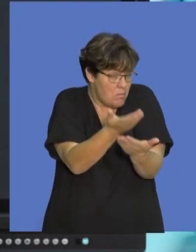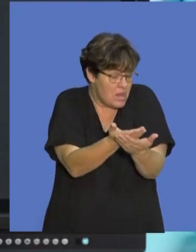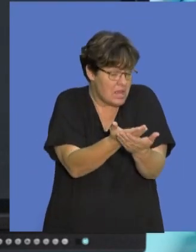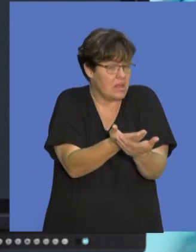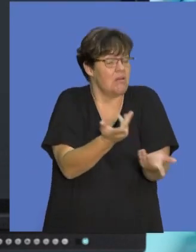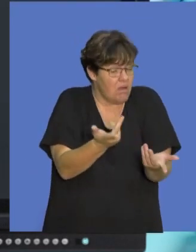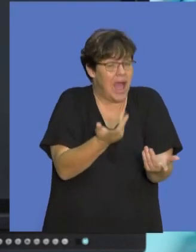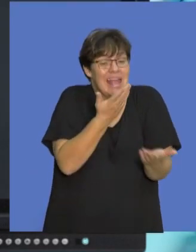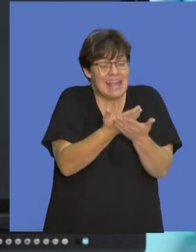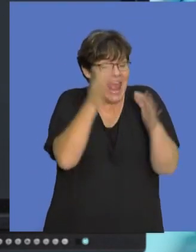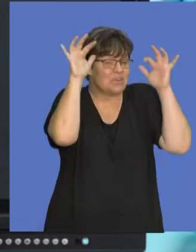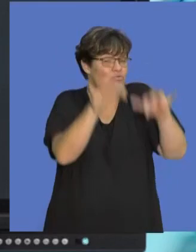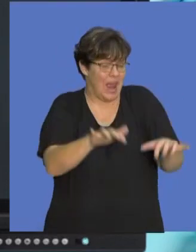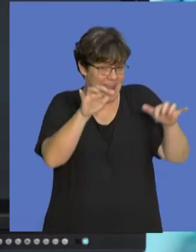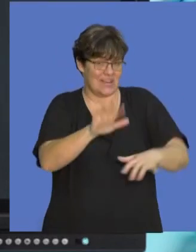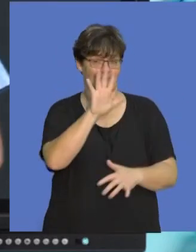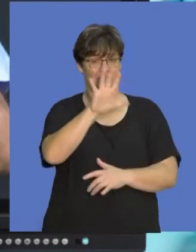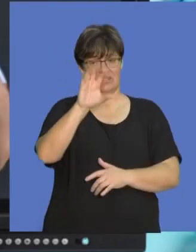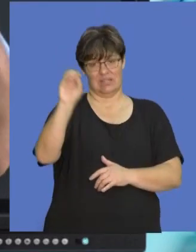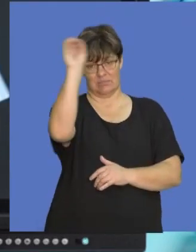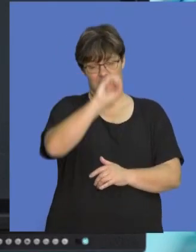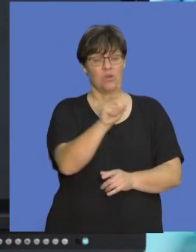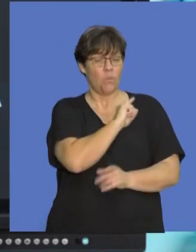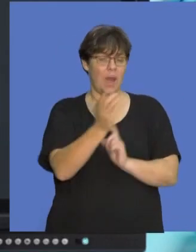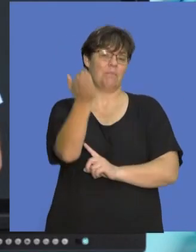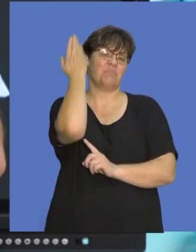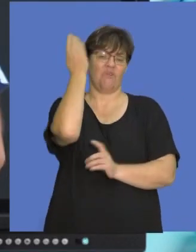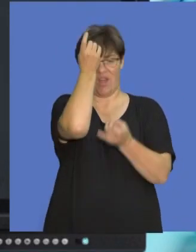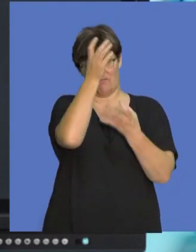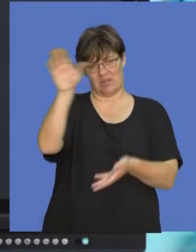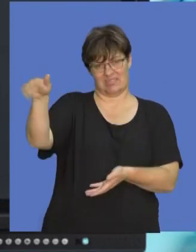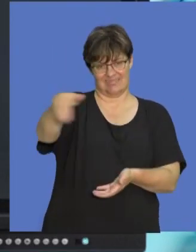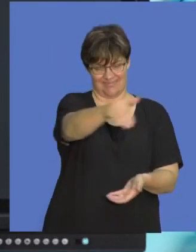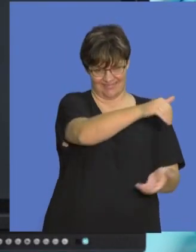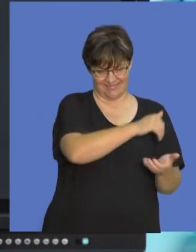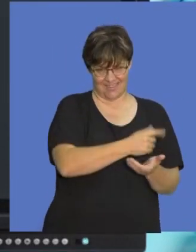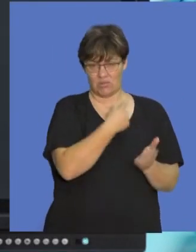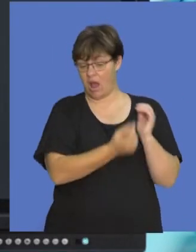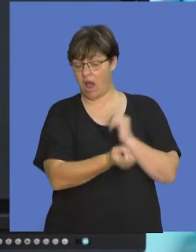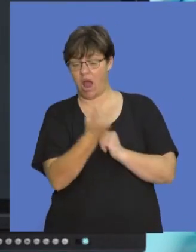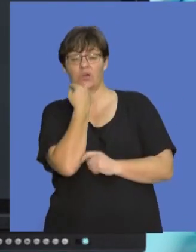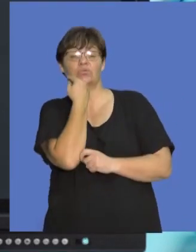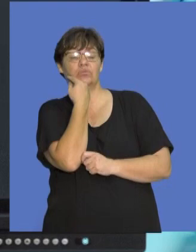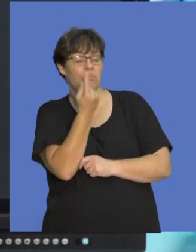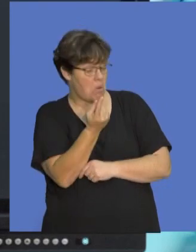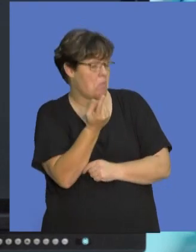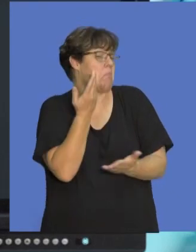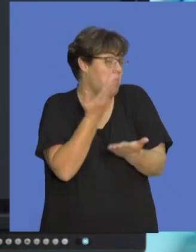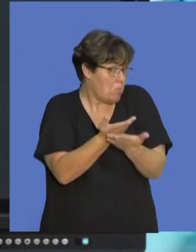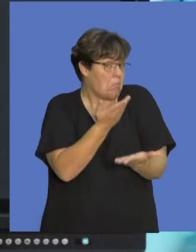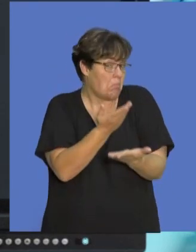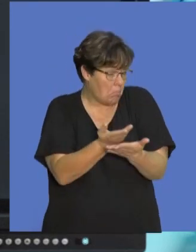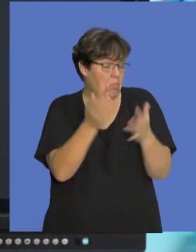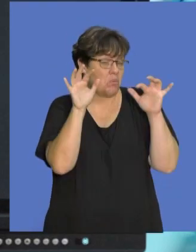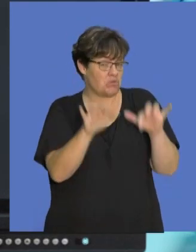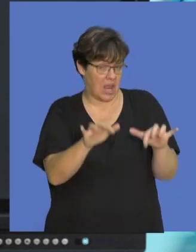it's predicting based on previous data that we can think that tomorrow there's a